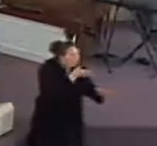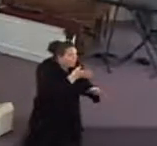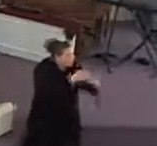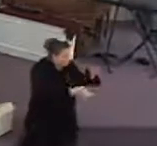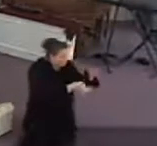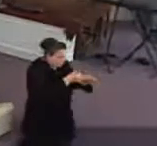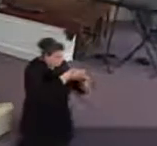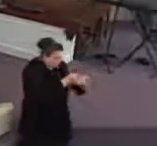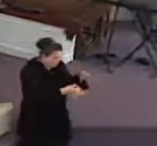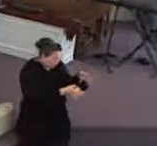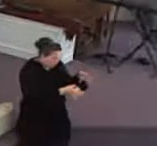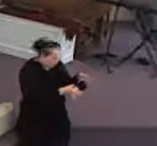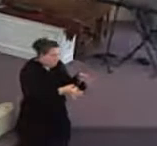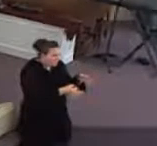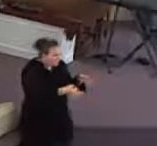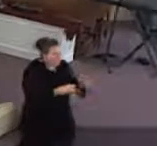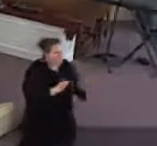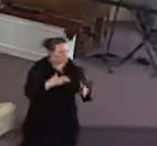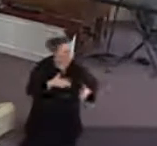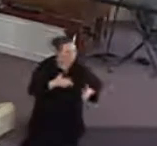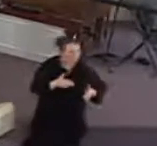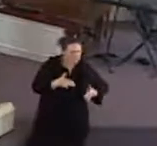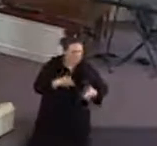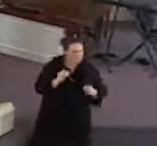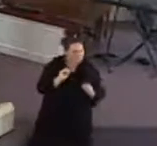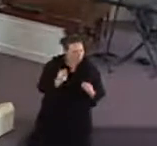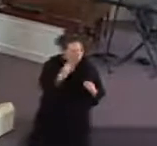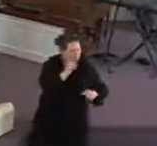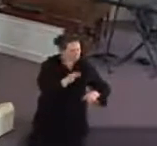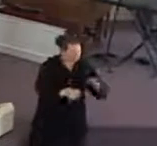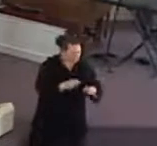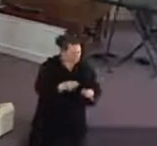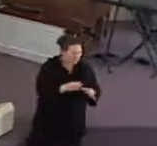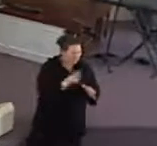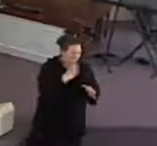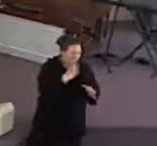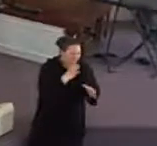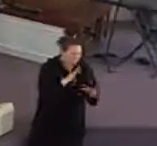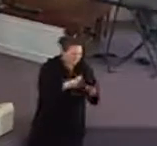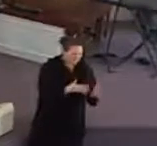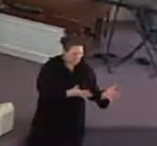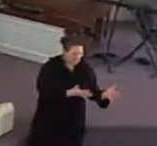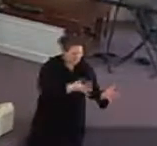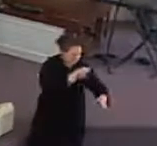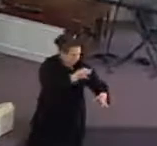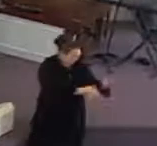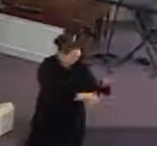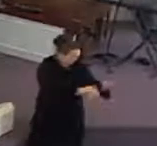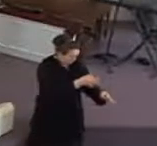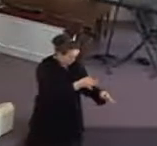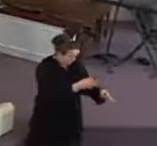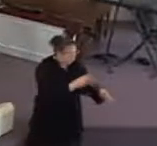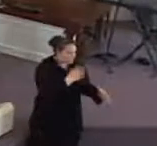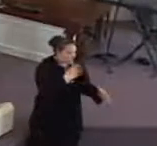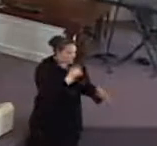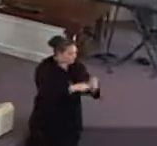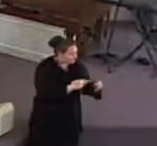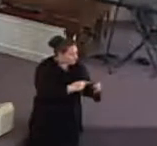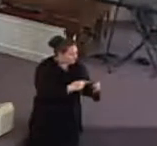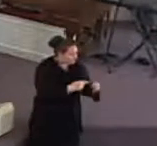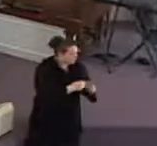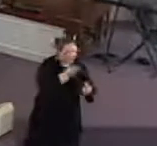But we feel we deserve immediate justice in this world. When I'm talking about delayed justice here, justice delayed, amen, we're talking about